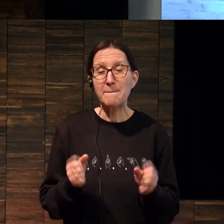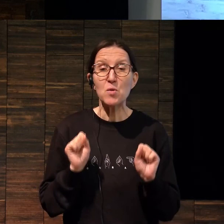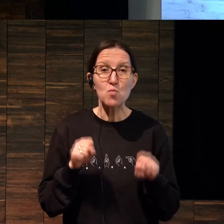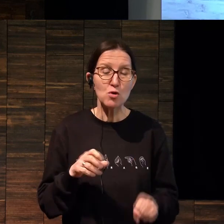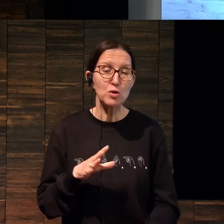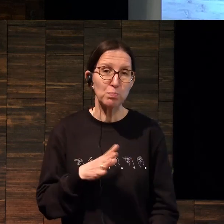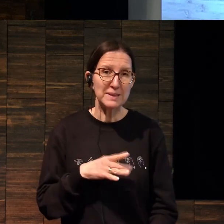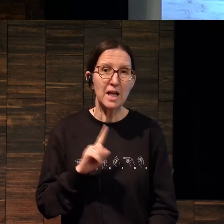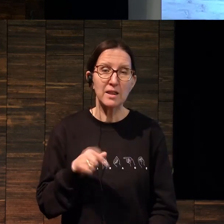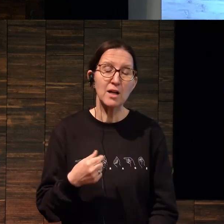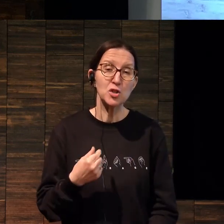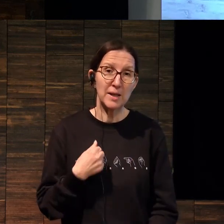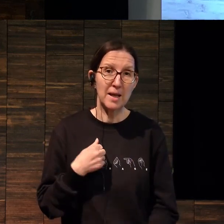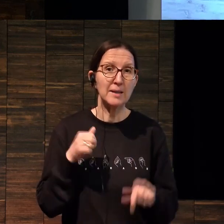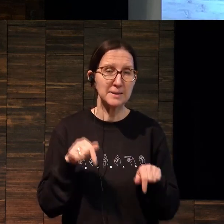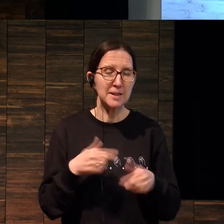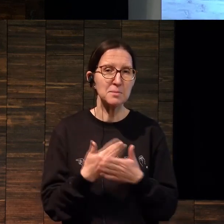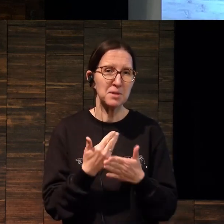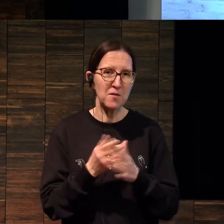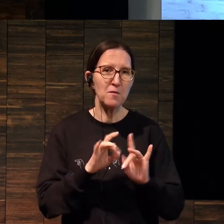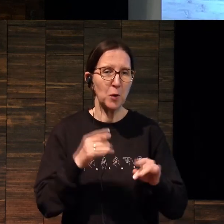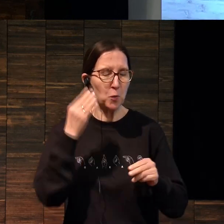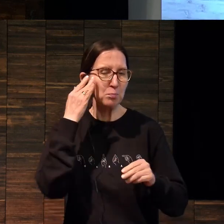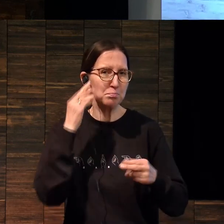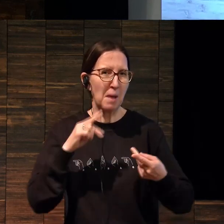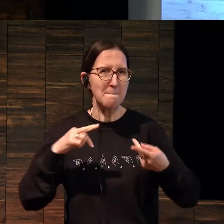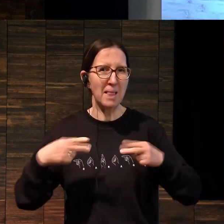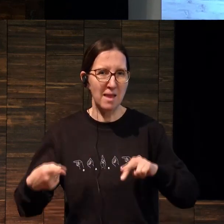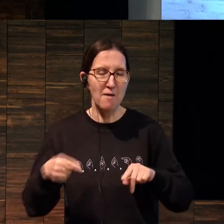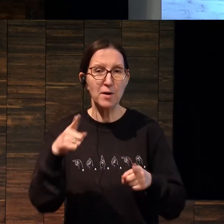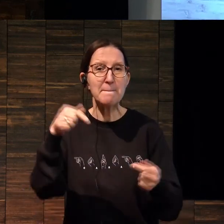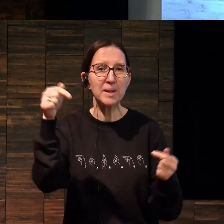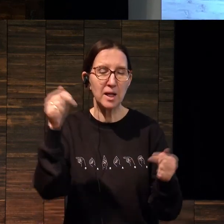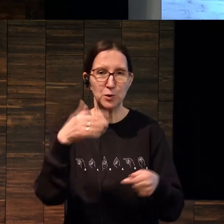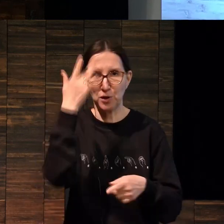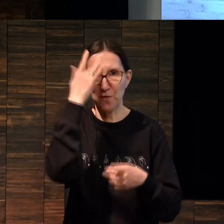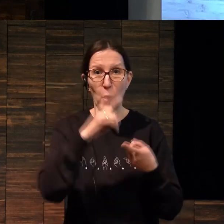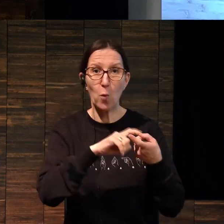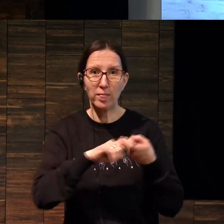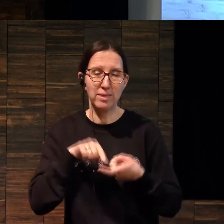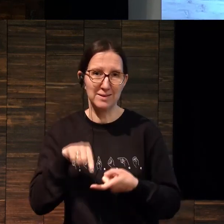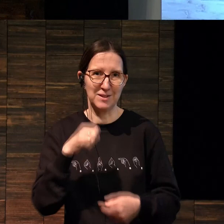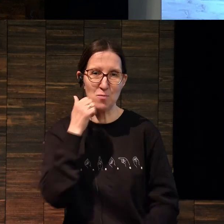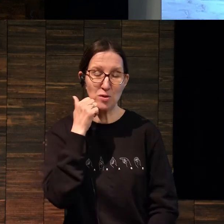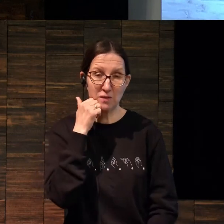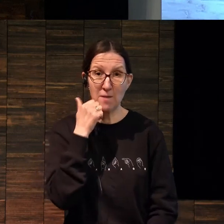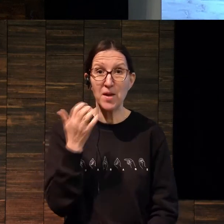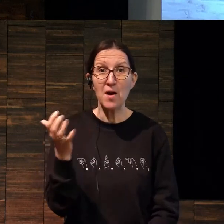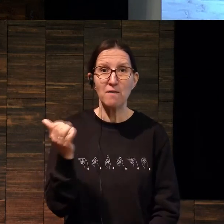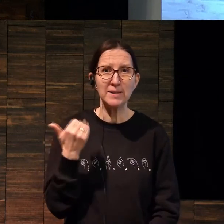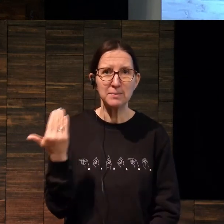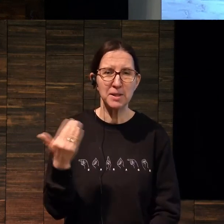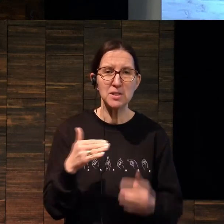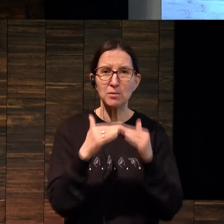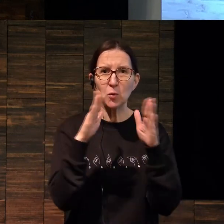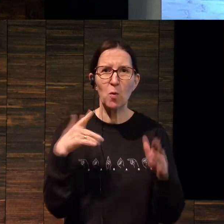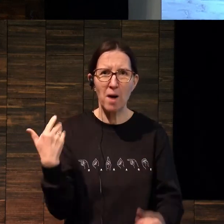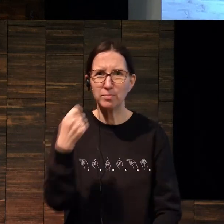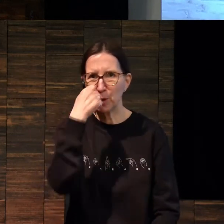for Moscow is, so take Khrushchevka. You have these old